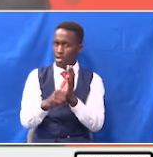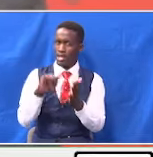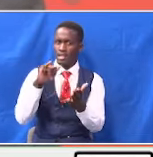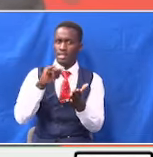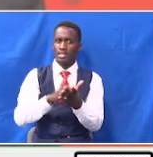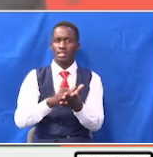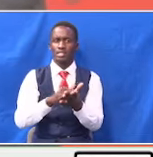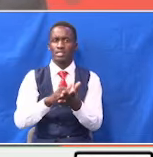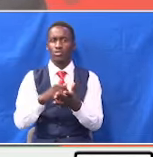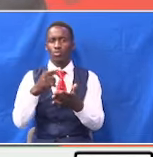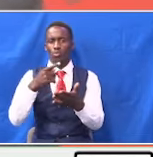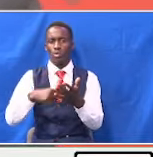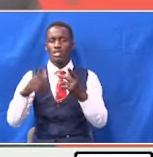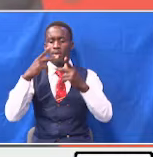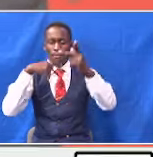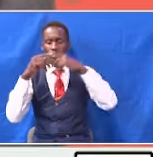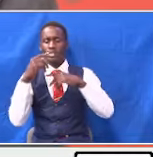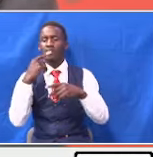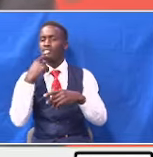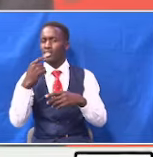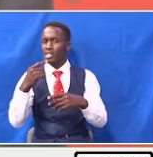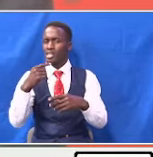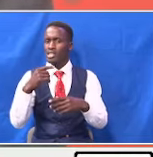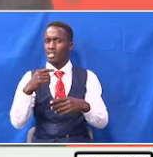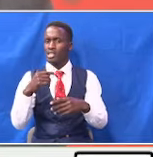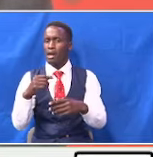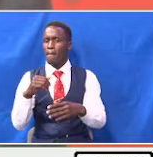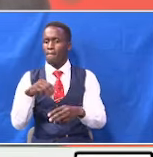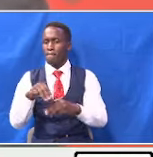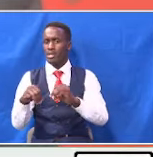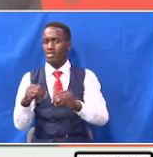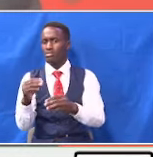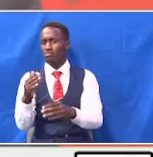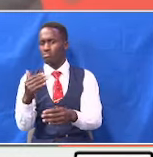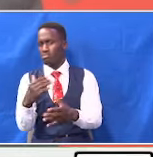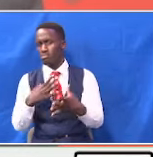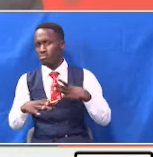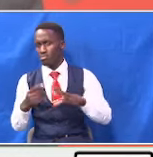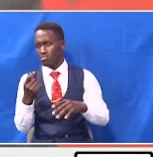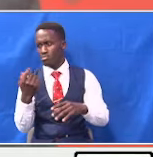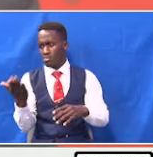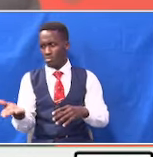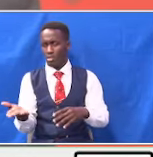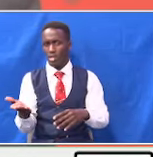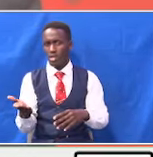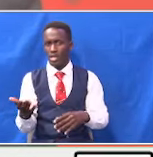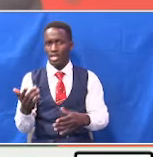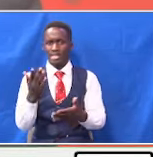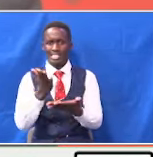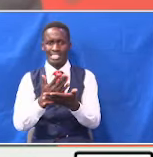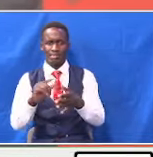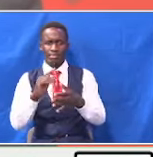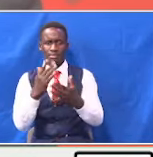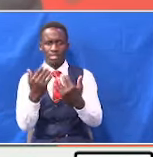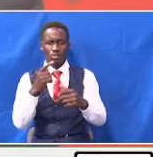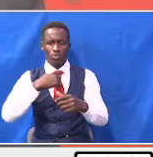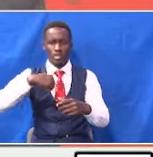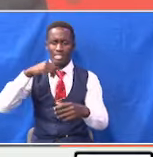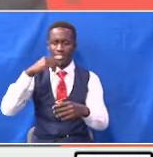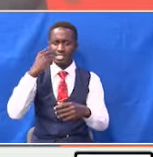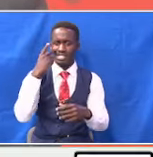has called micromanagement. What we see sometimes with our president is